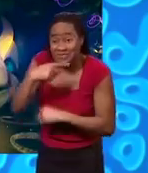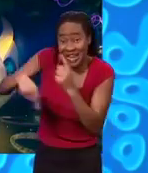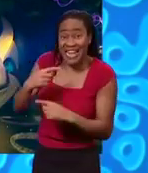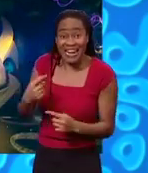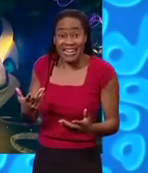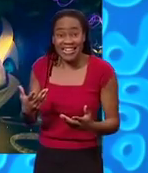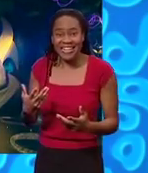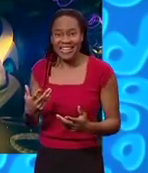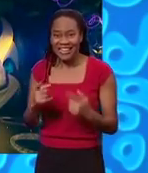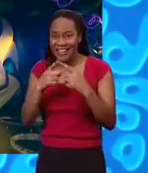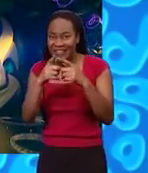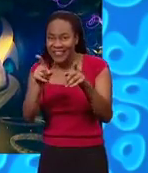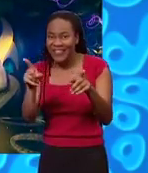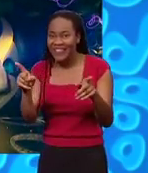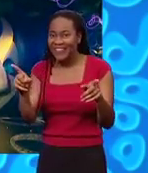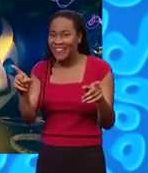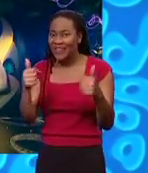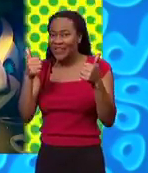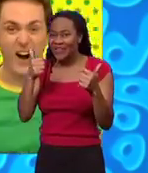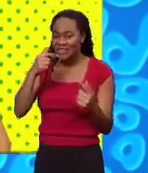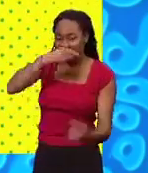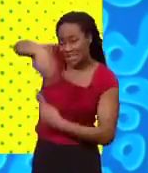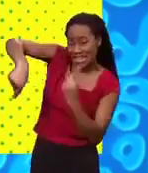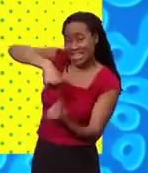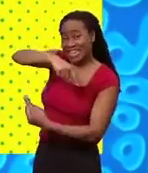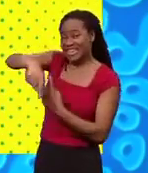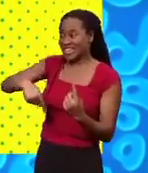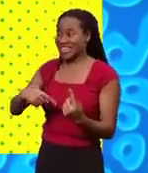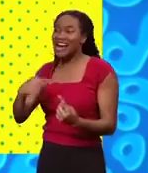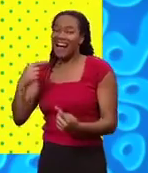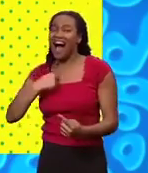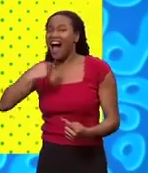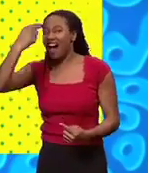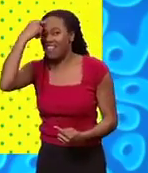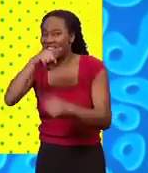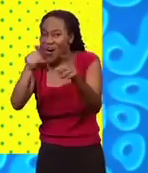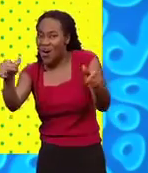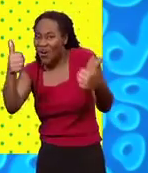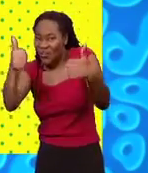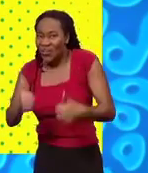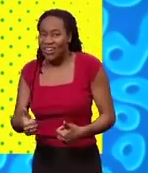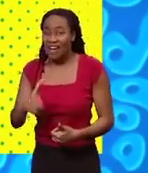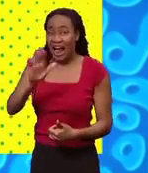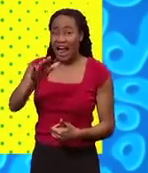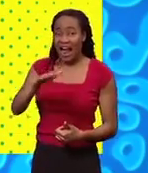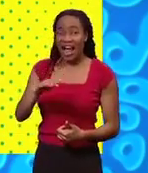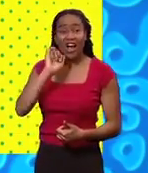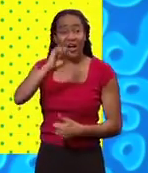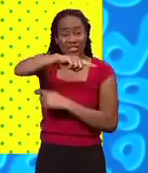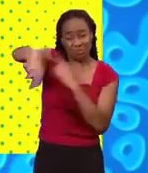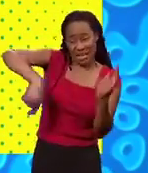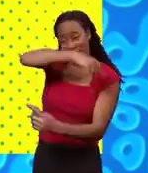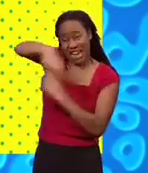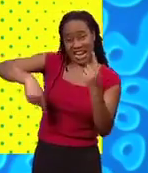Something tells me you'll be very good at spinning. I think so as well. Hey, let's have a look at some of your spinning